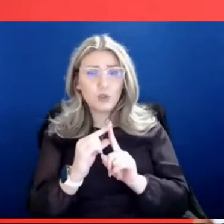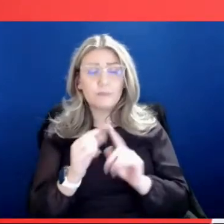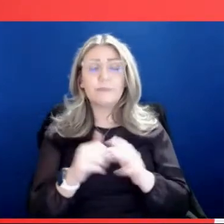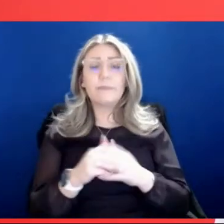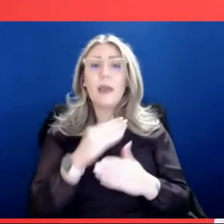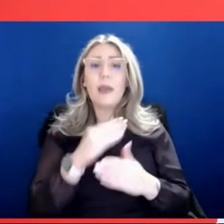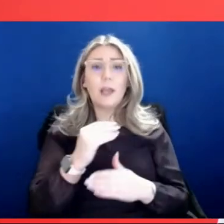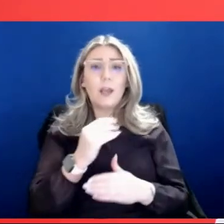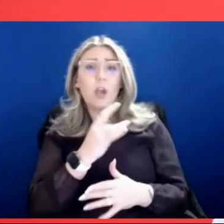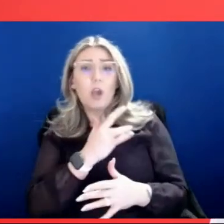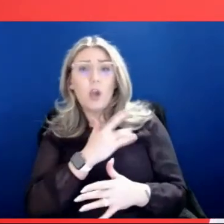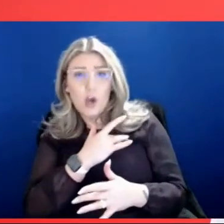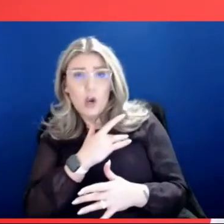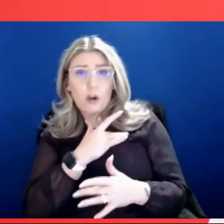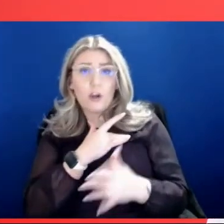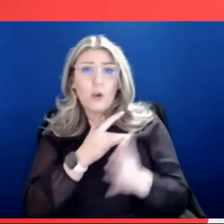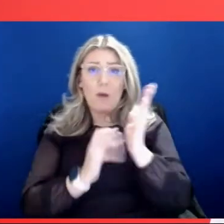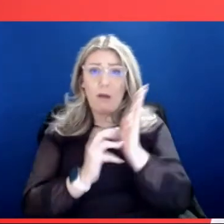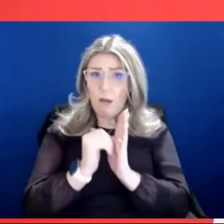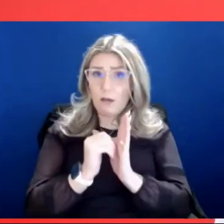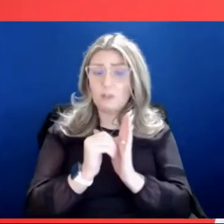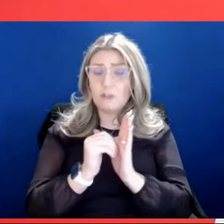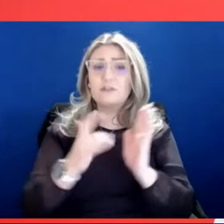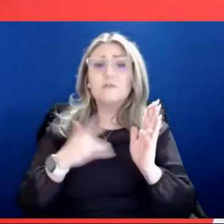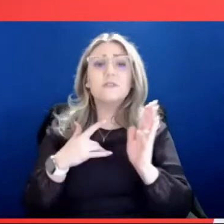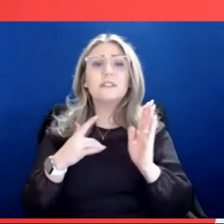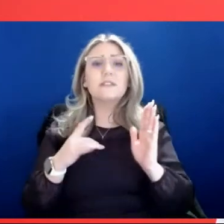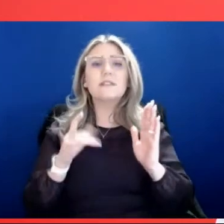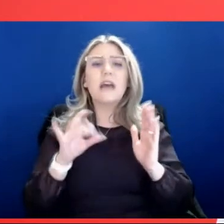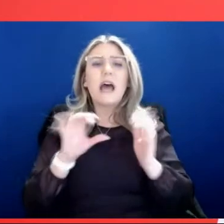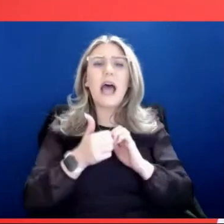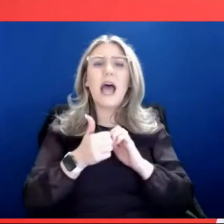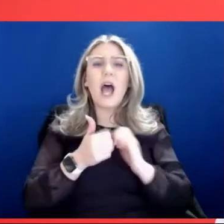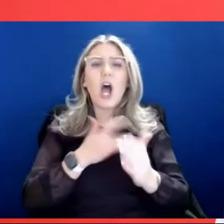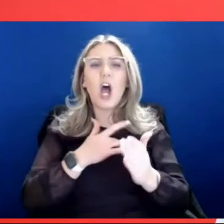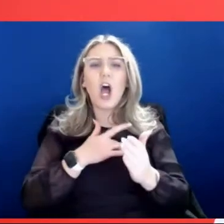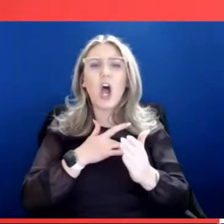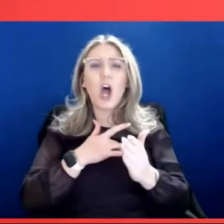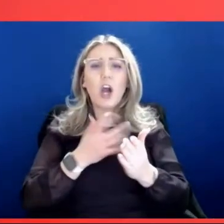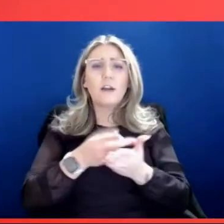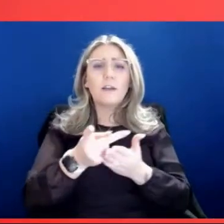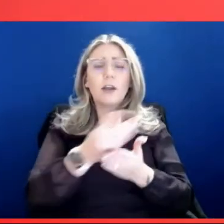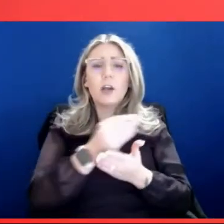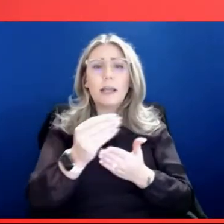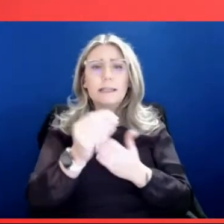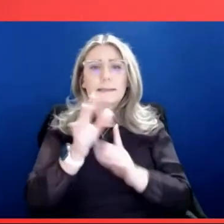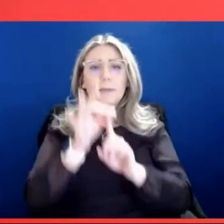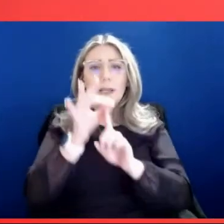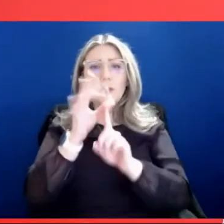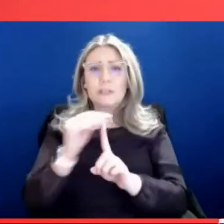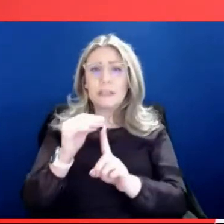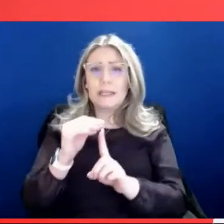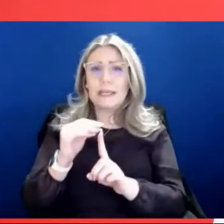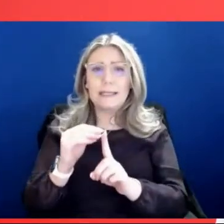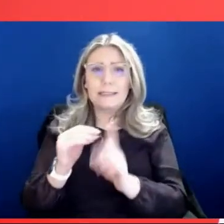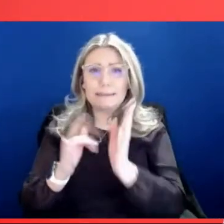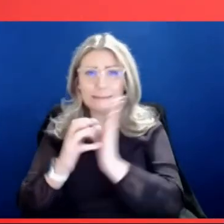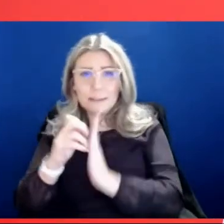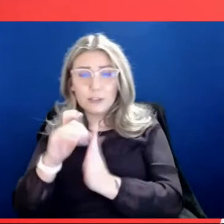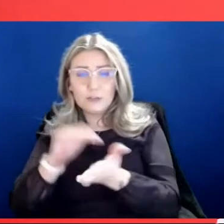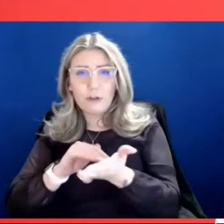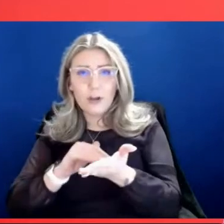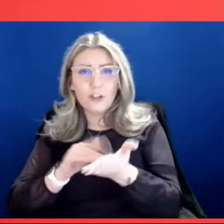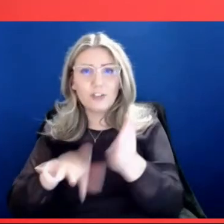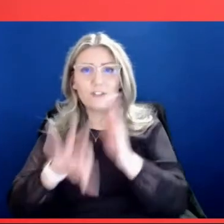feels to me the way heart failure specialists and transplant cardiology felt in the mid-1980s. An